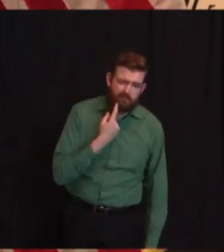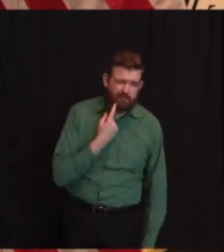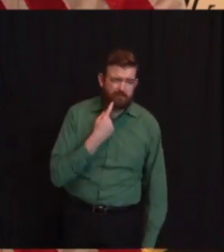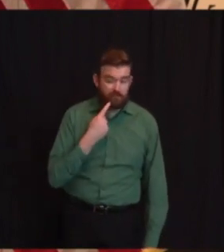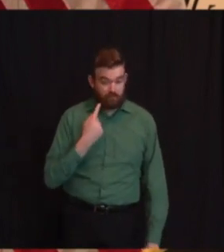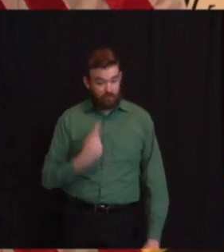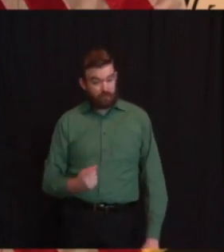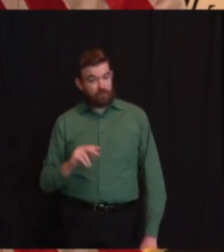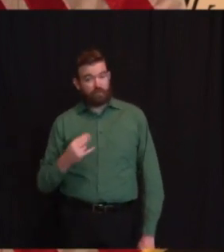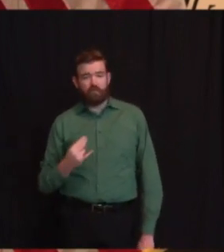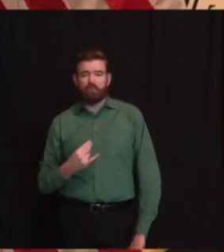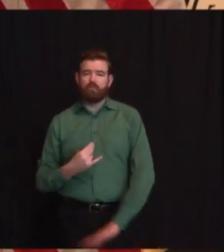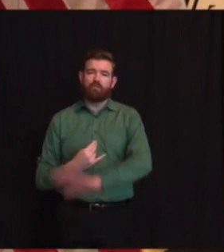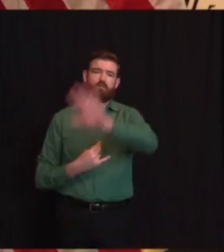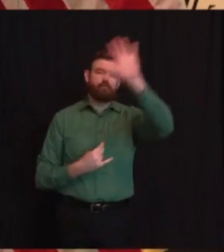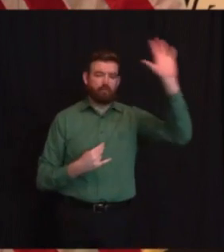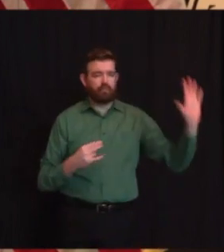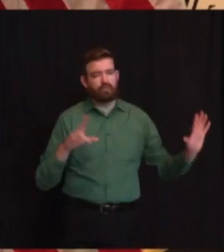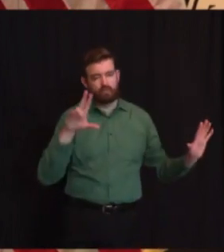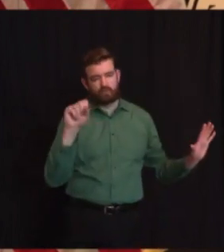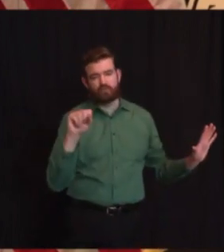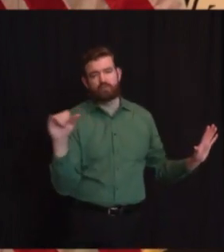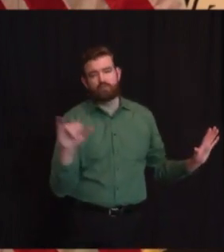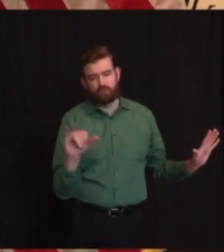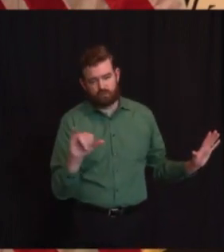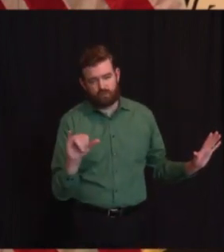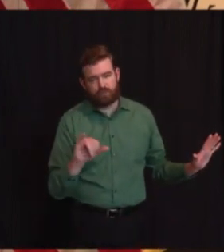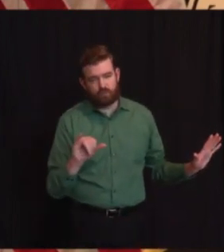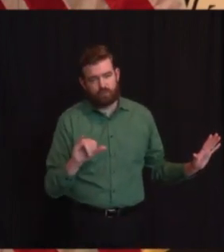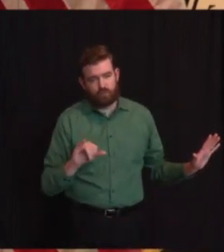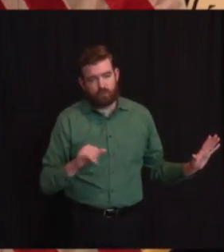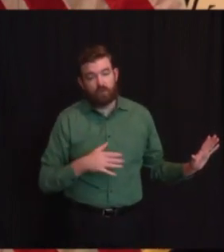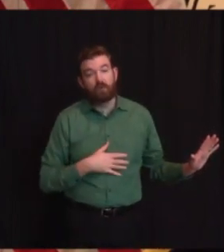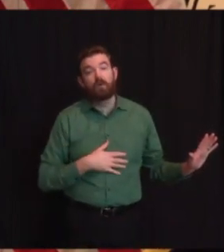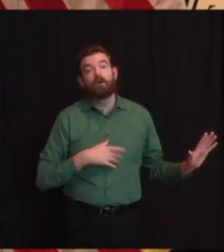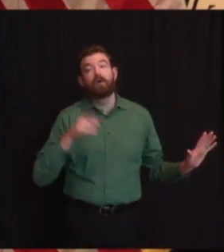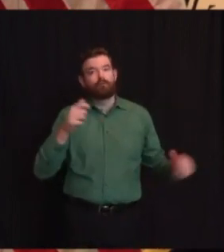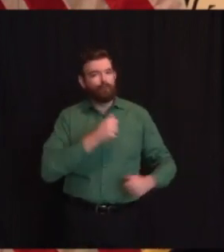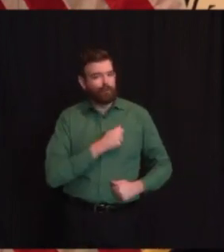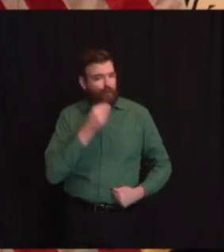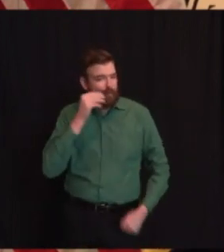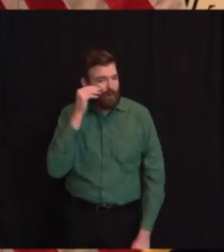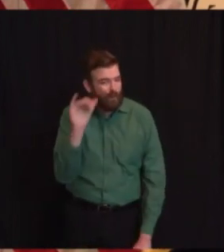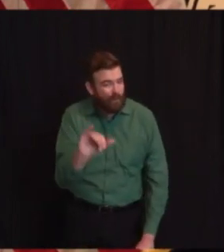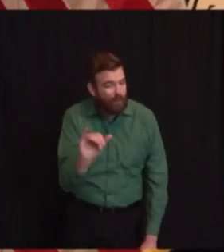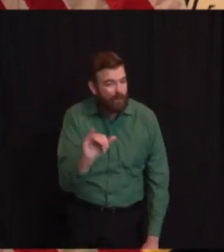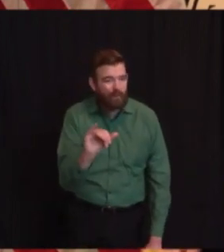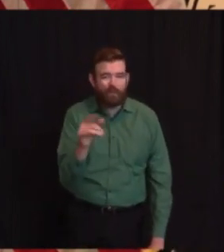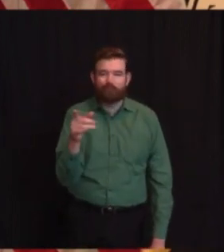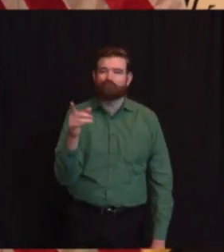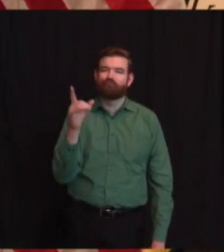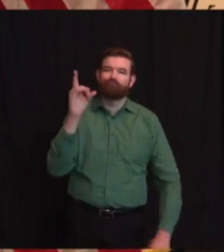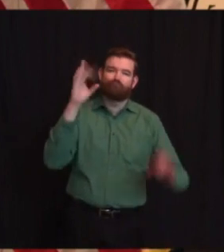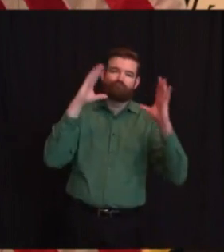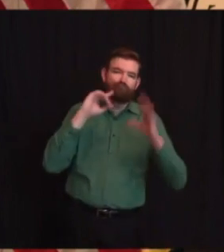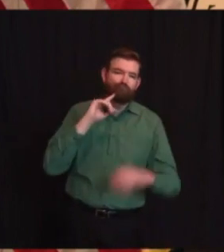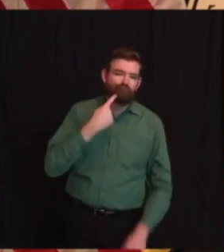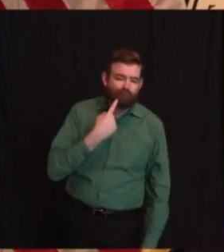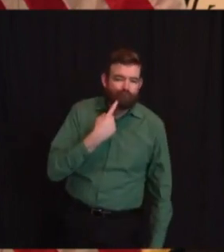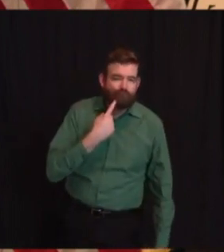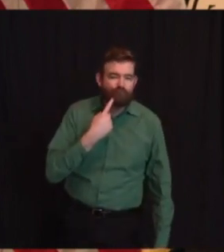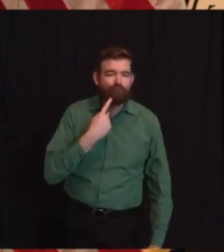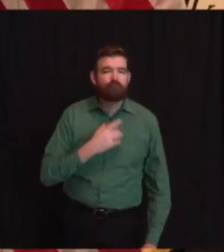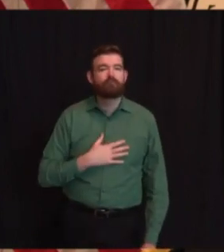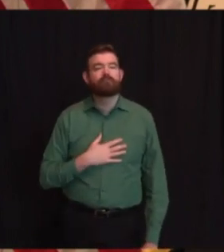We look at the devastation in our veterans' homes. By the way, in the week where we will acknowledge the 75th